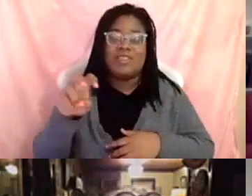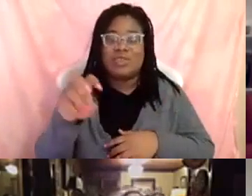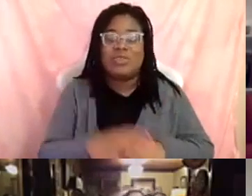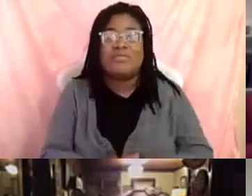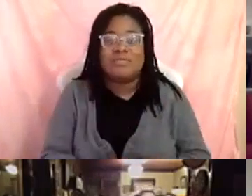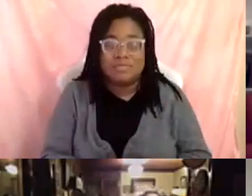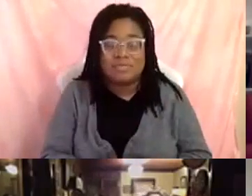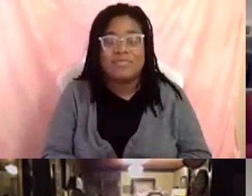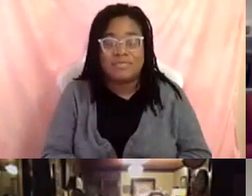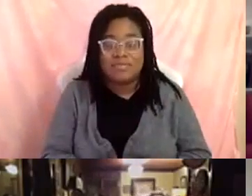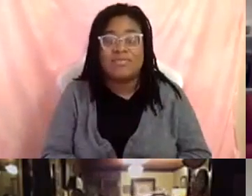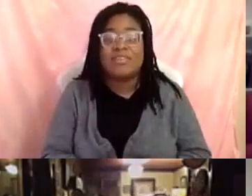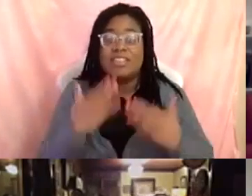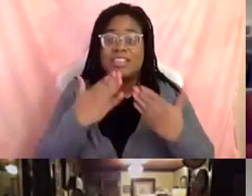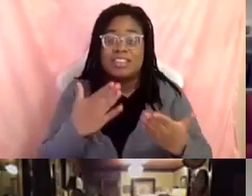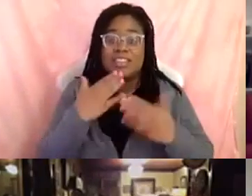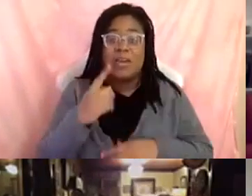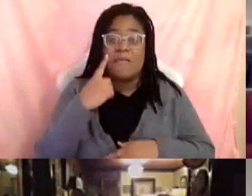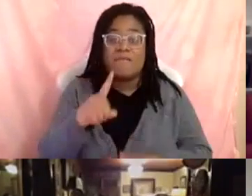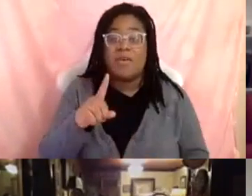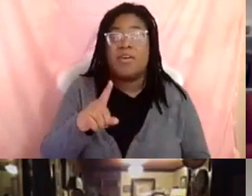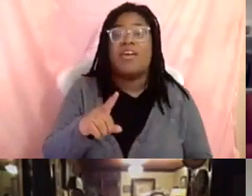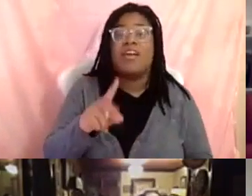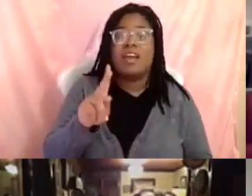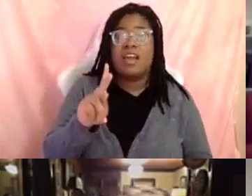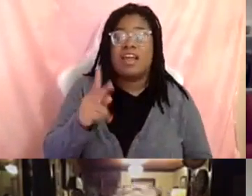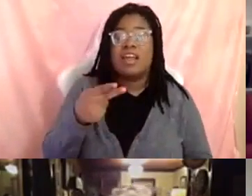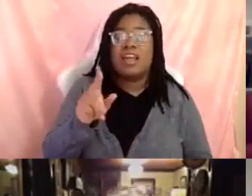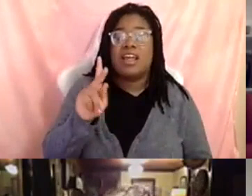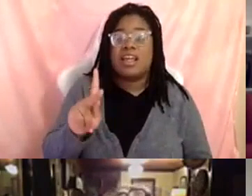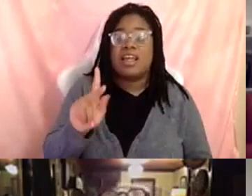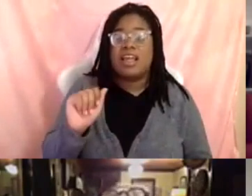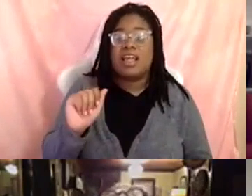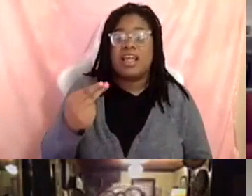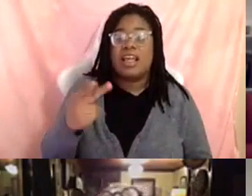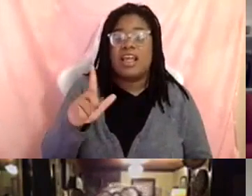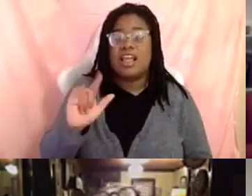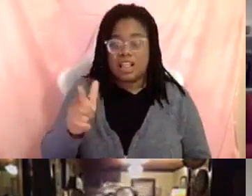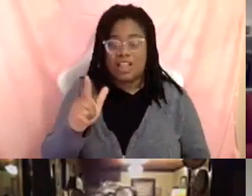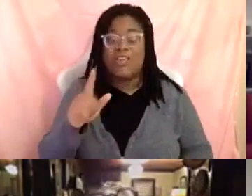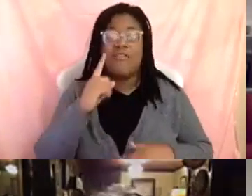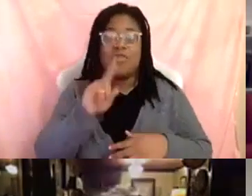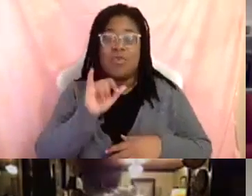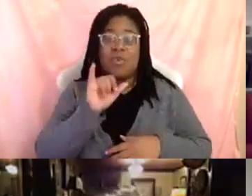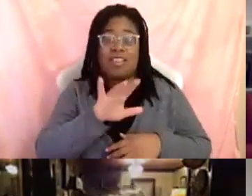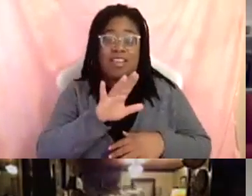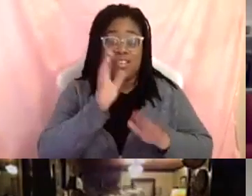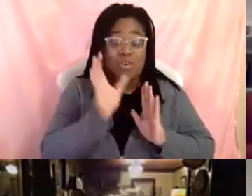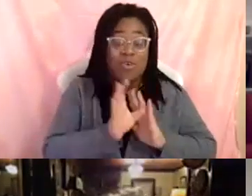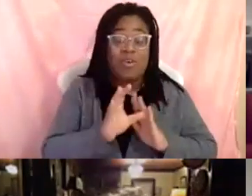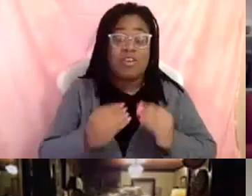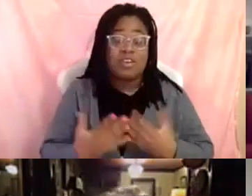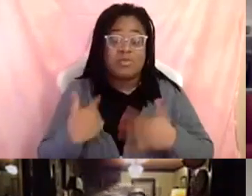you. Thank you obviously to Kahlil Robert Irving for the work that inspired this session, and a huge thank you to all of the staff that made this